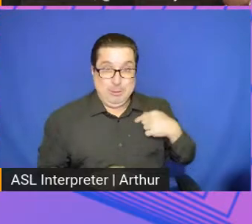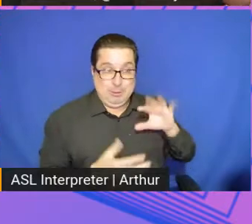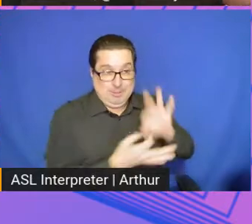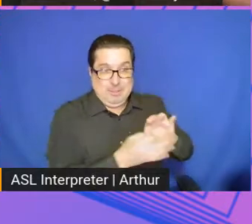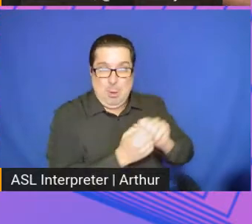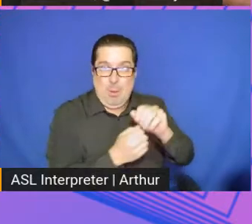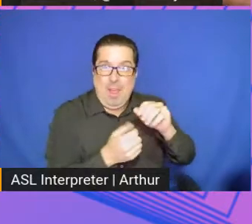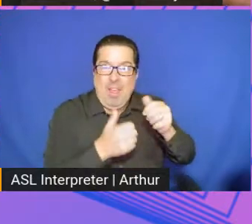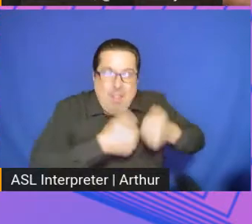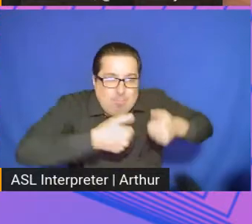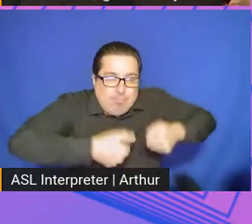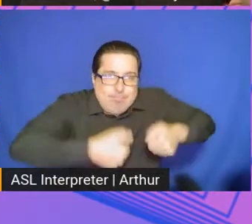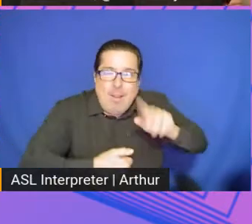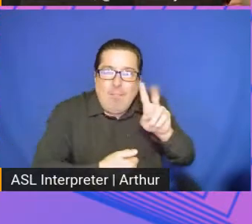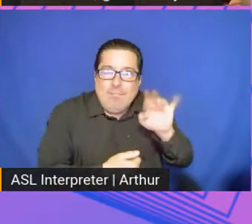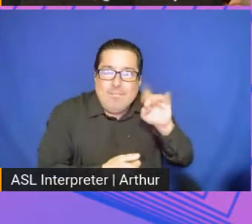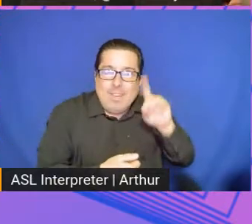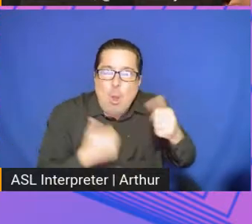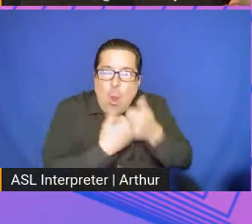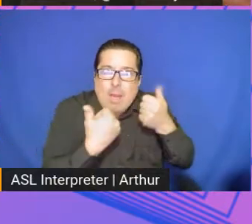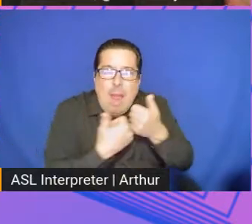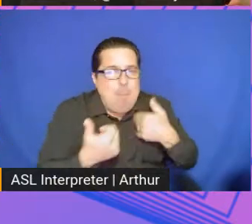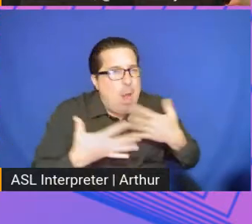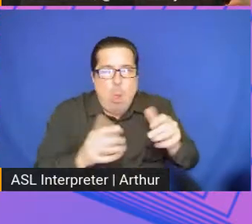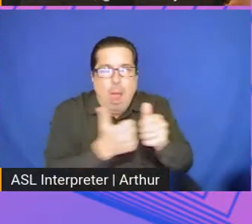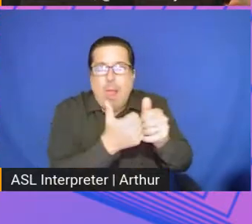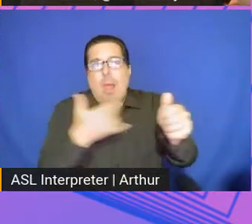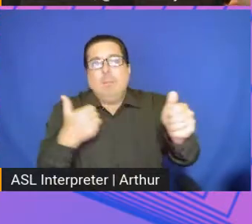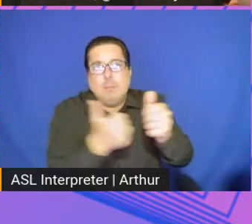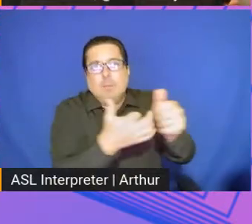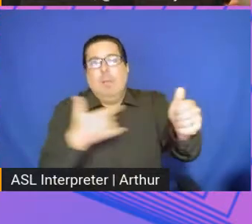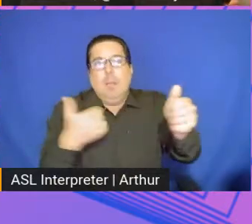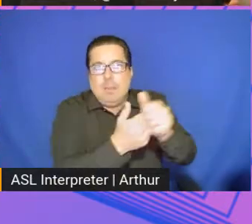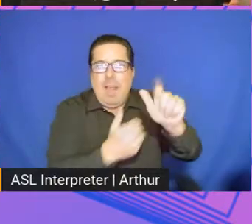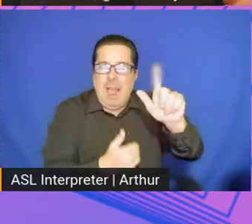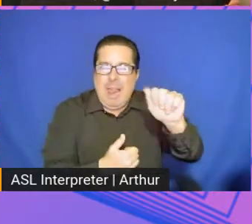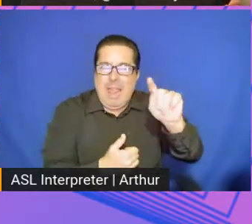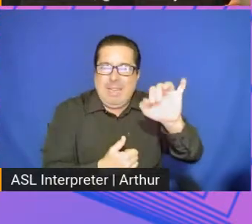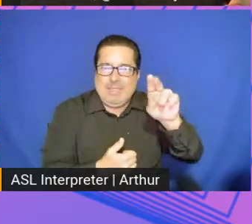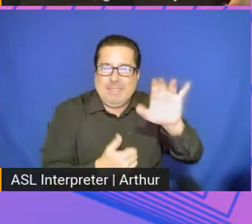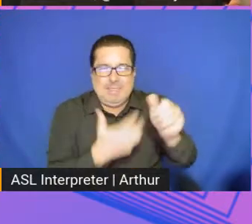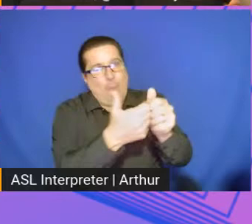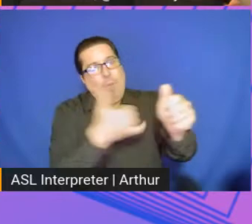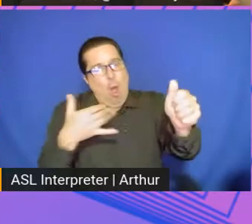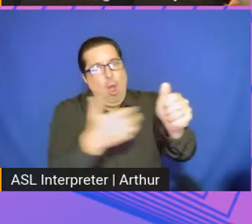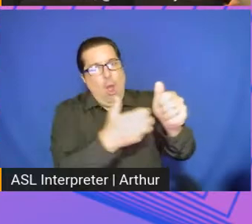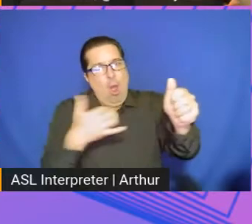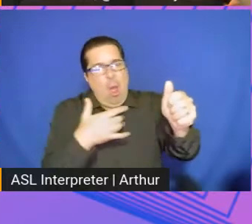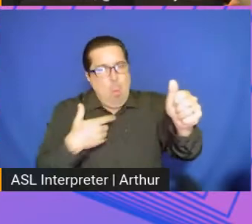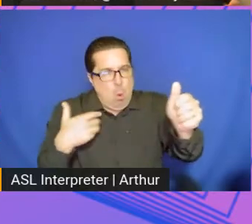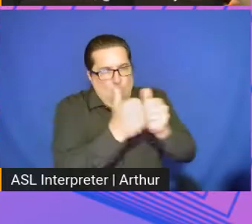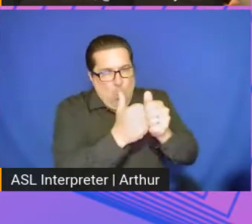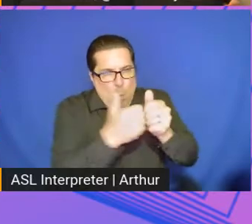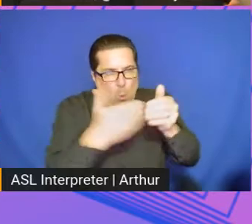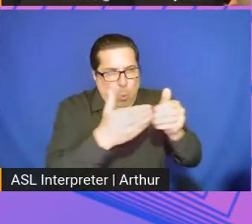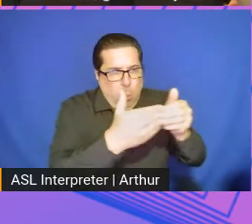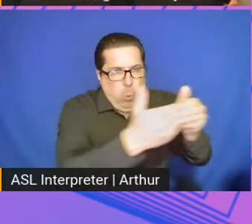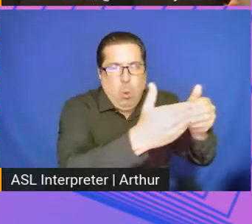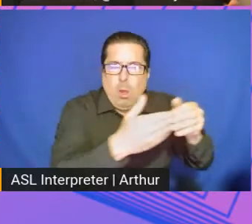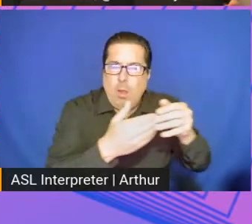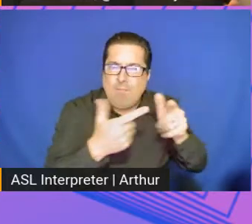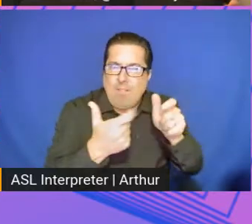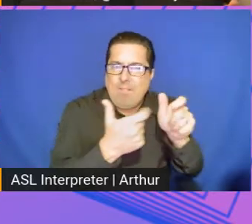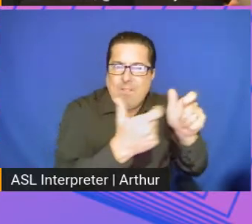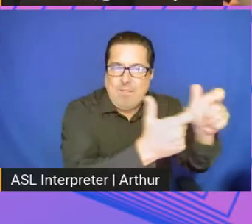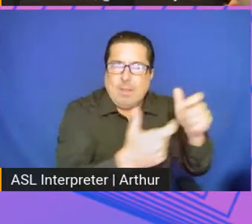I play video games. I don't like latency in my video games. It affects me. So you can run your ECS containers in